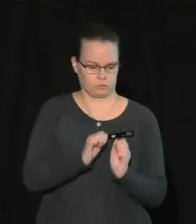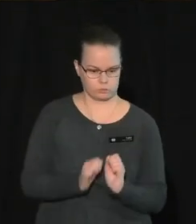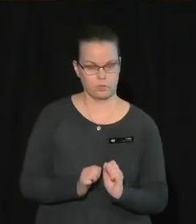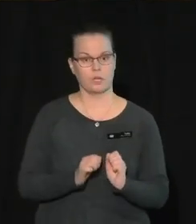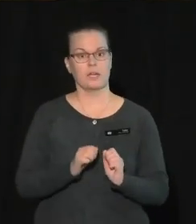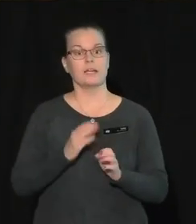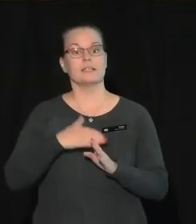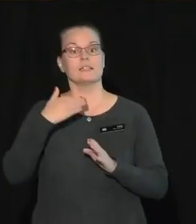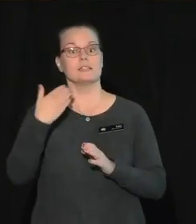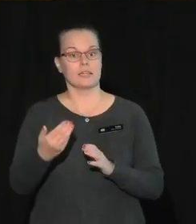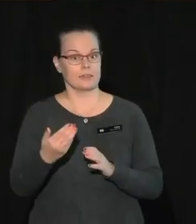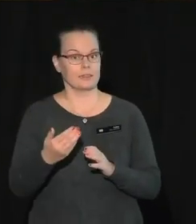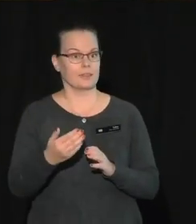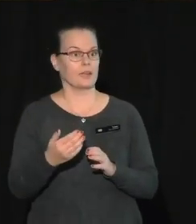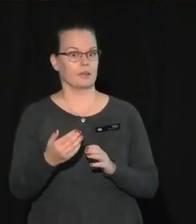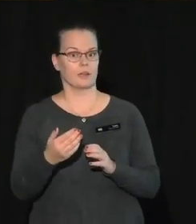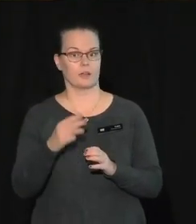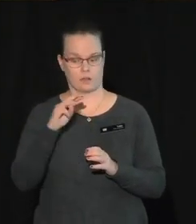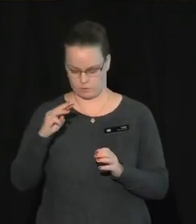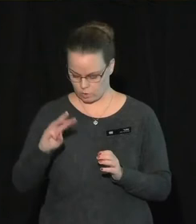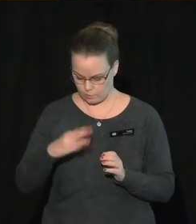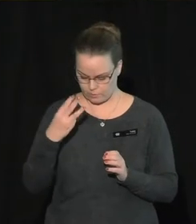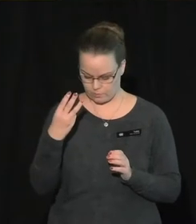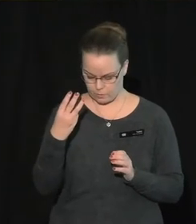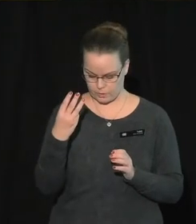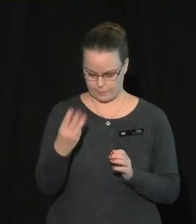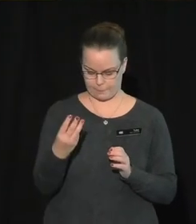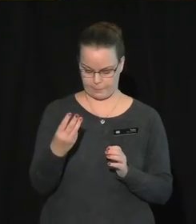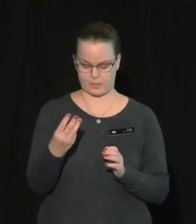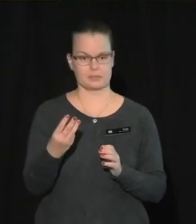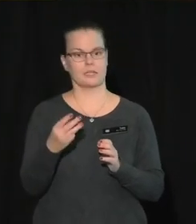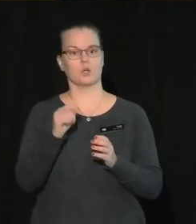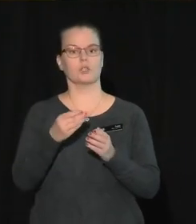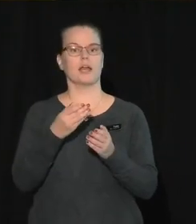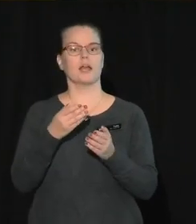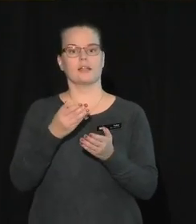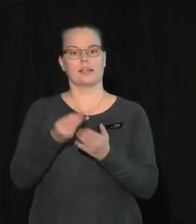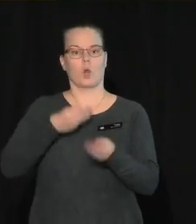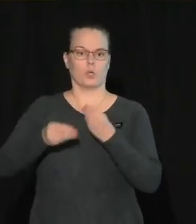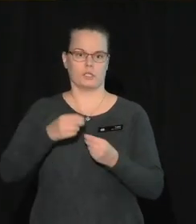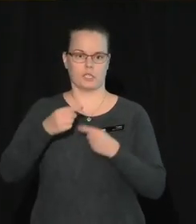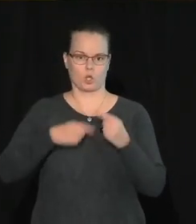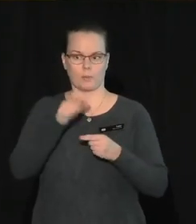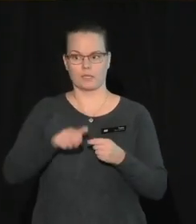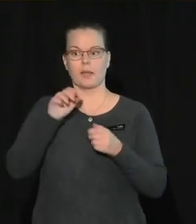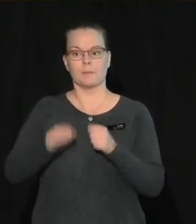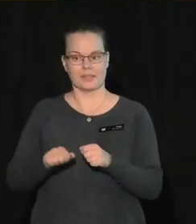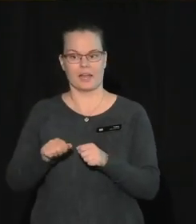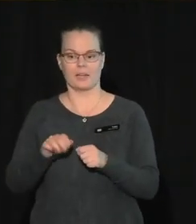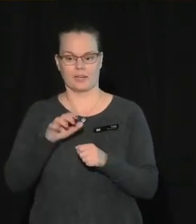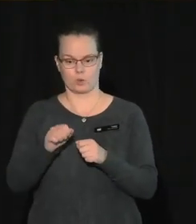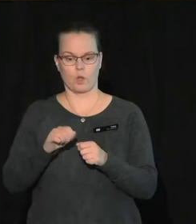another 3 years then for economic operators to comply with those